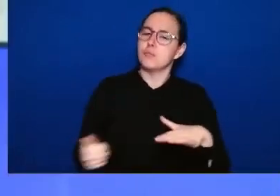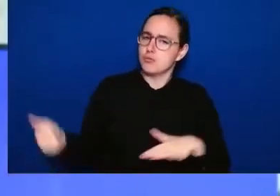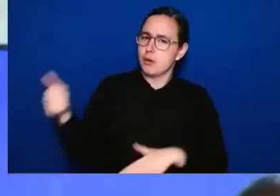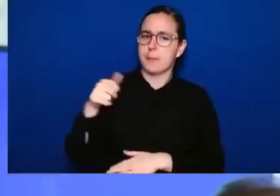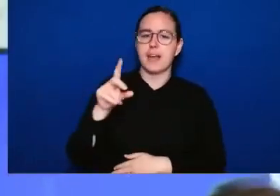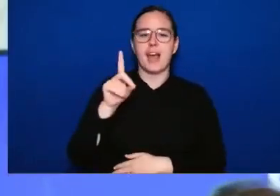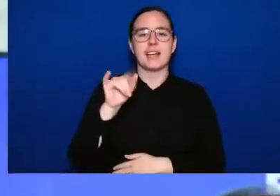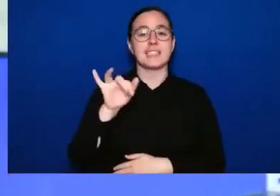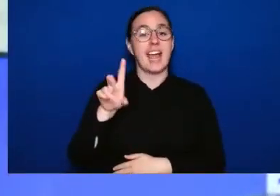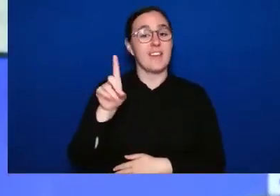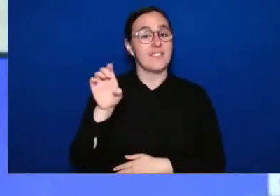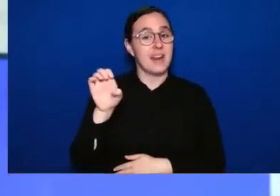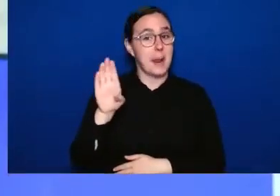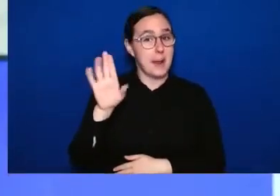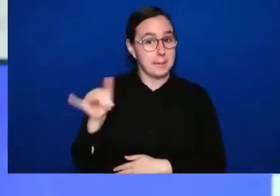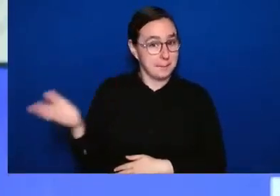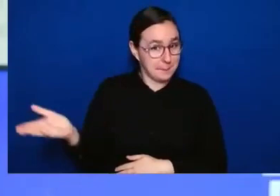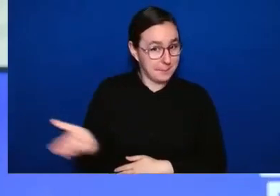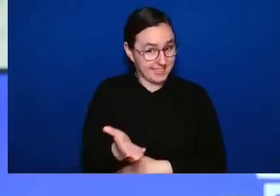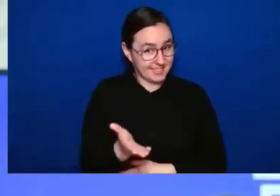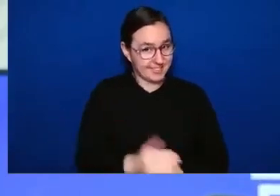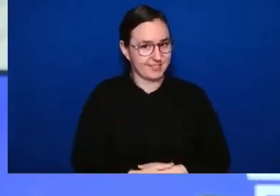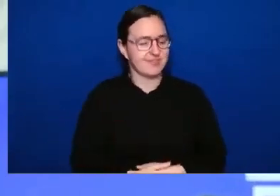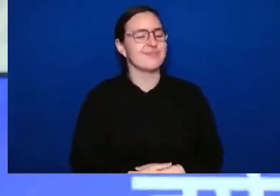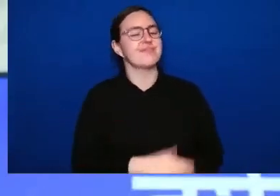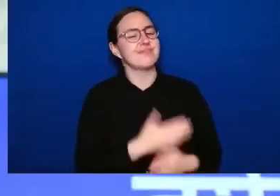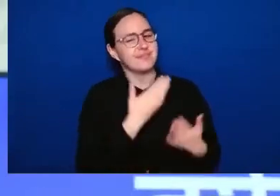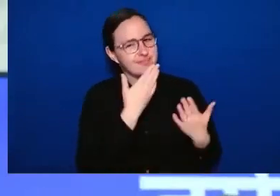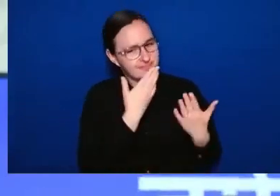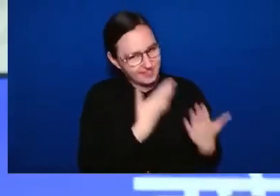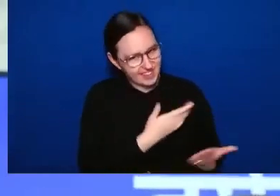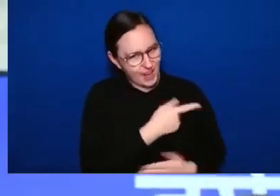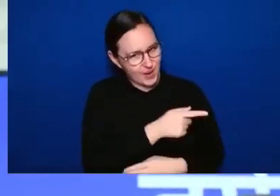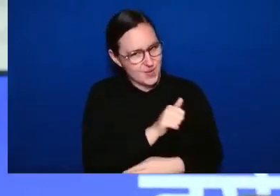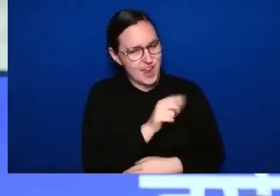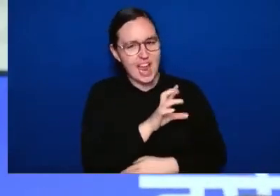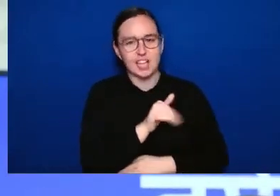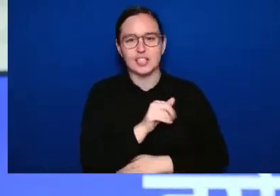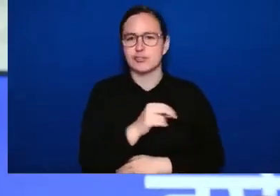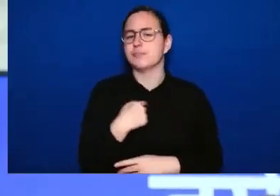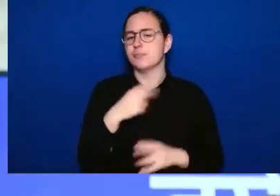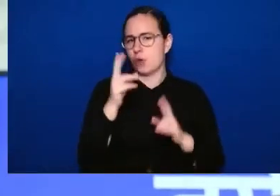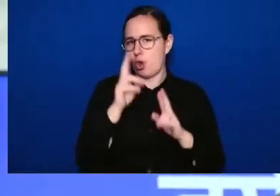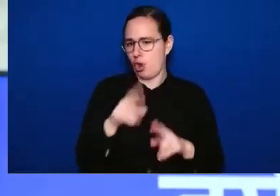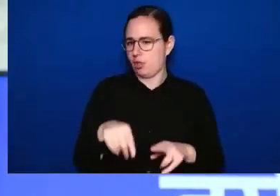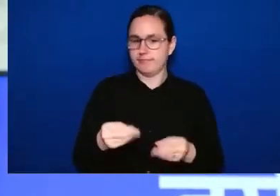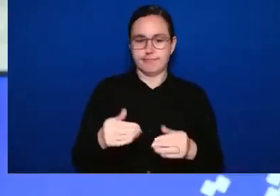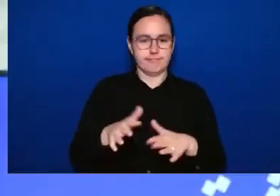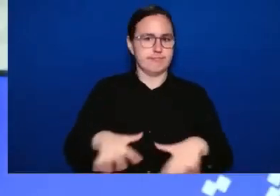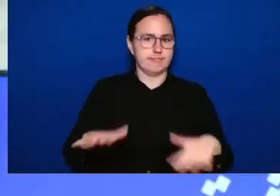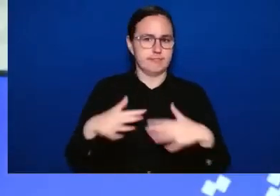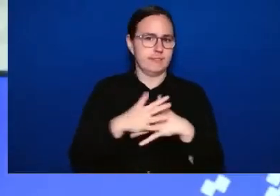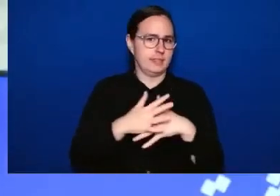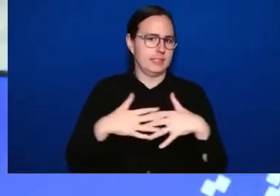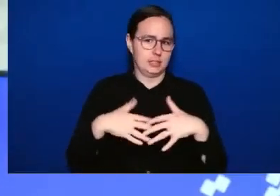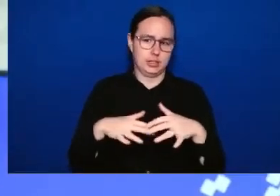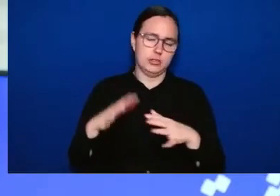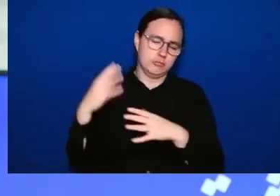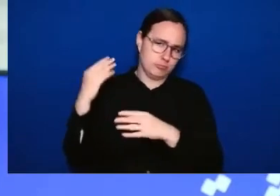Thanks very much, Adrian. It's an honor to join you on the traditional territory of the Coast Salish people. Thank you for the introduction,